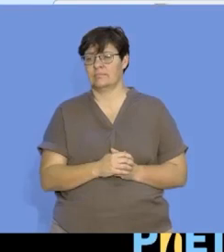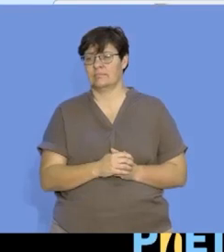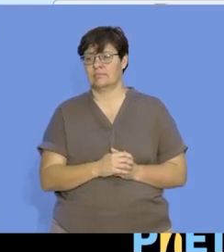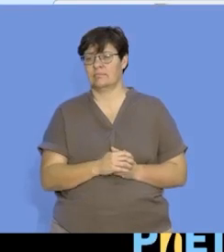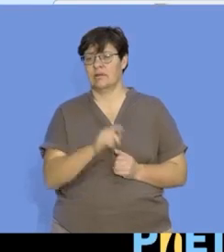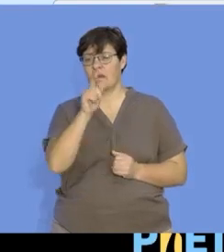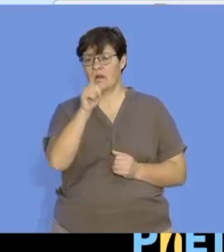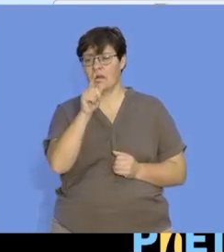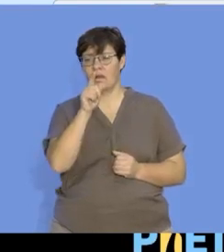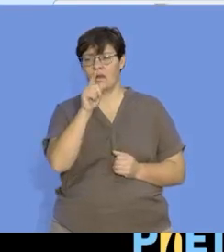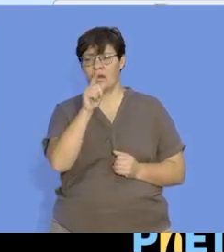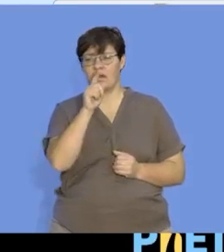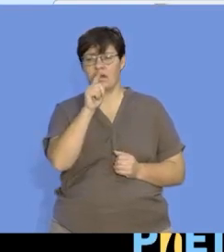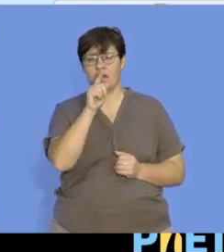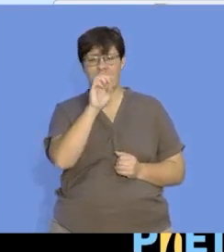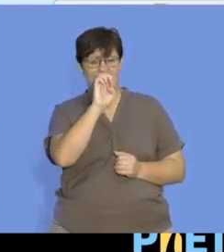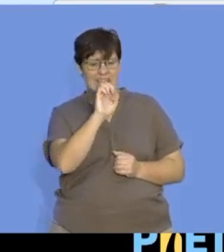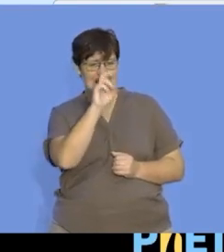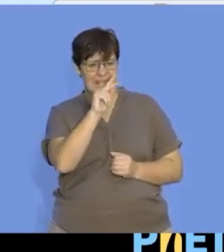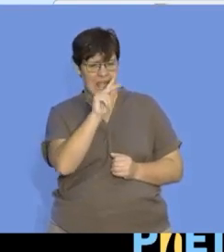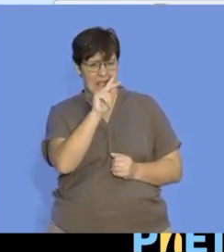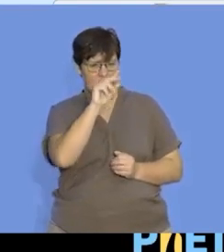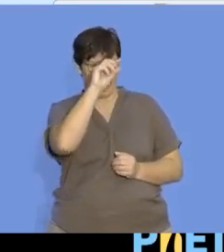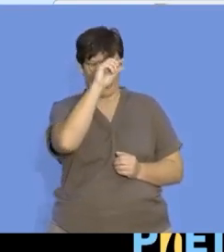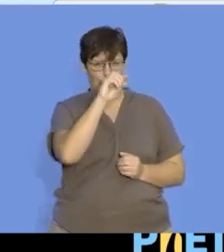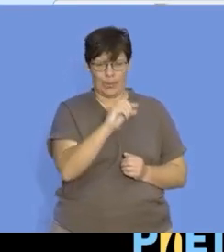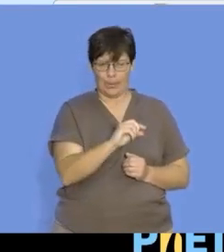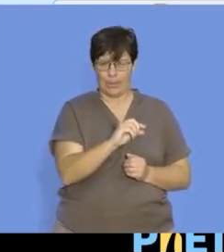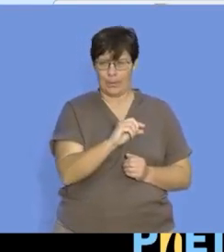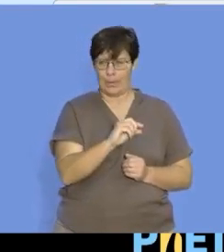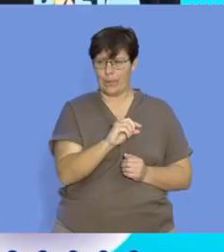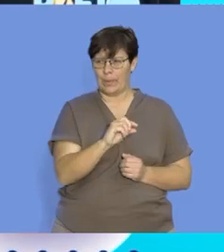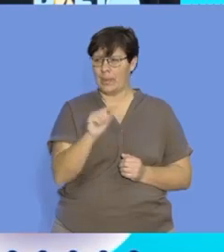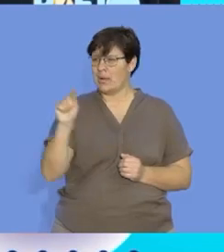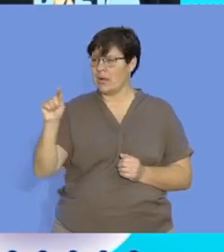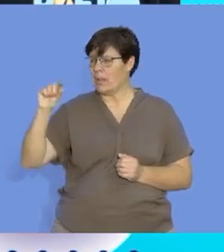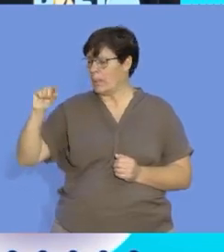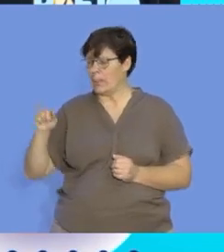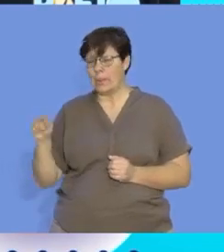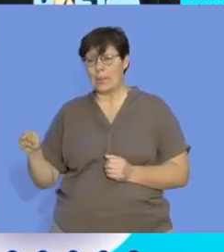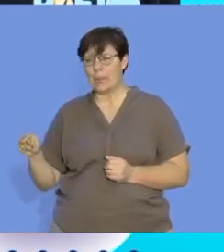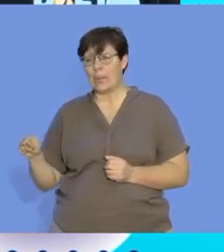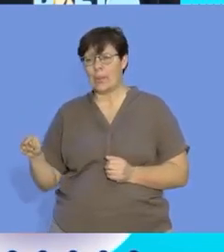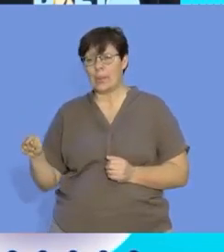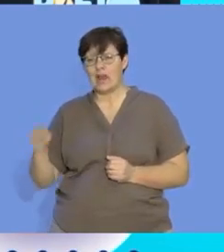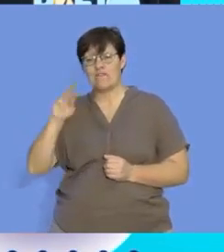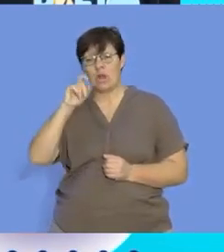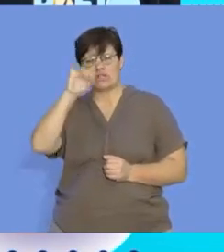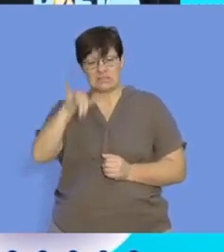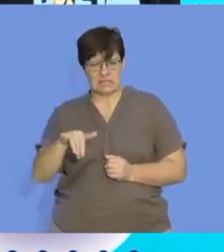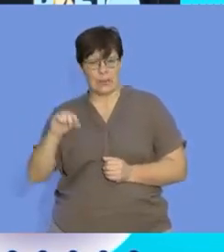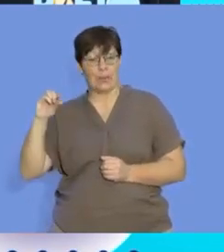Look how small the kinetics become. But look how small the velocity